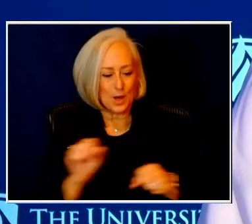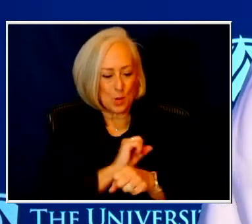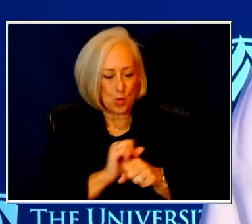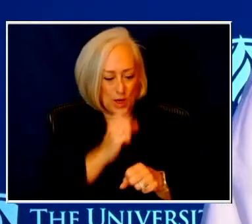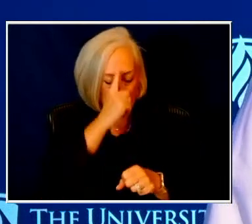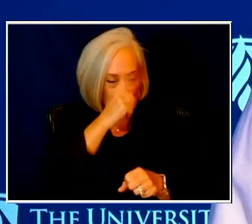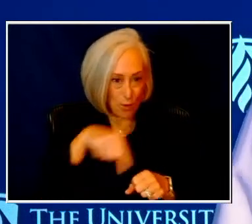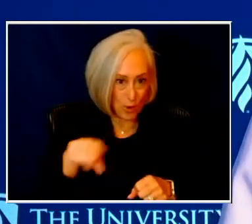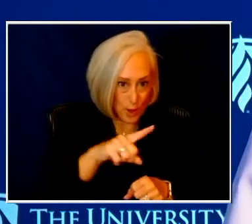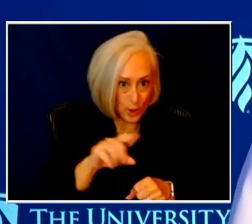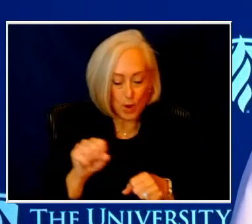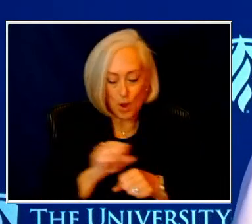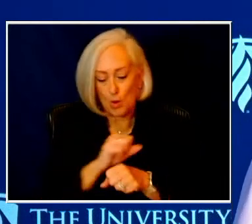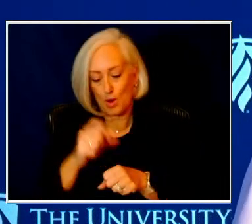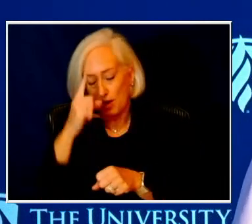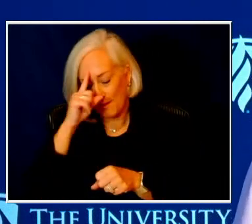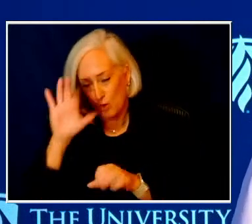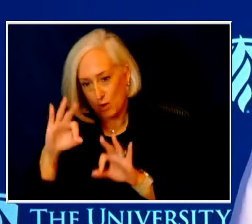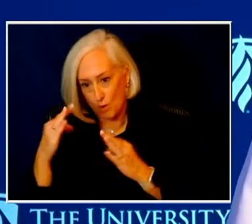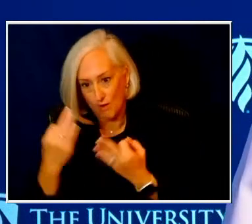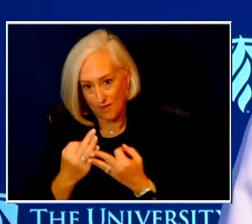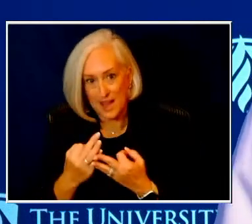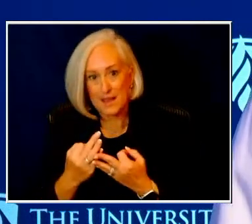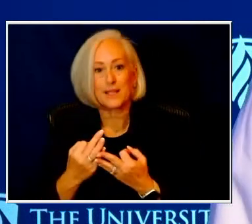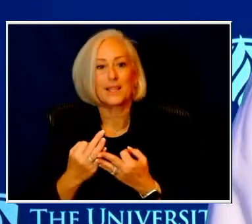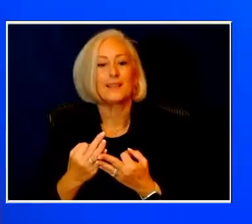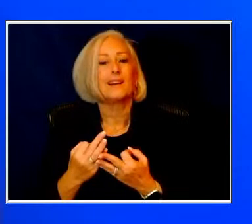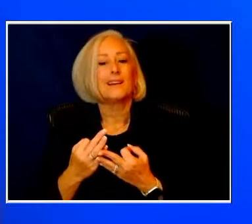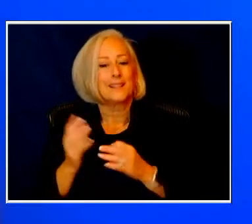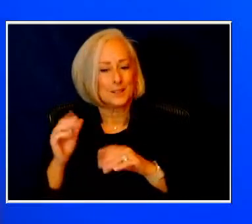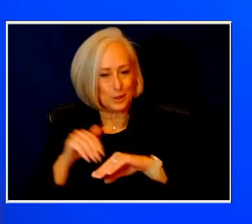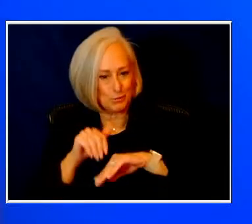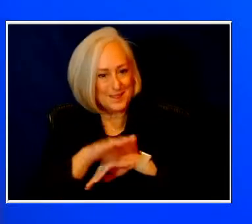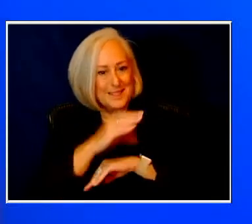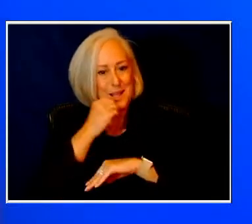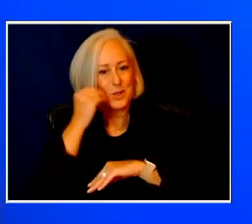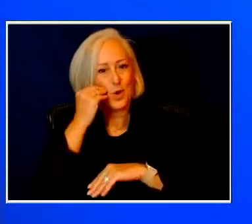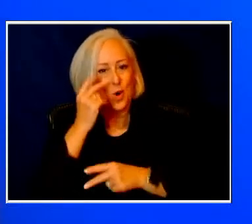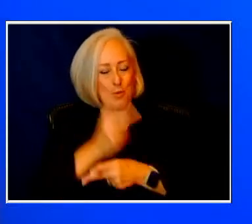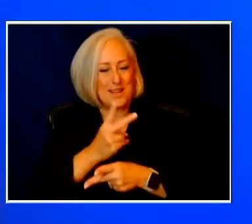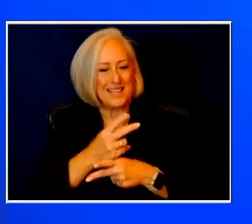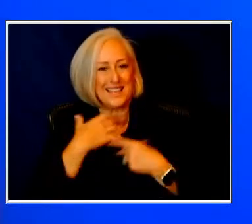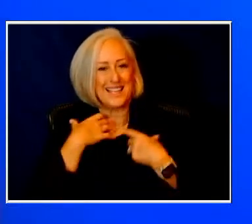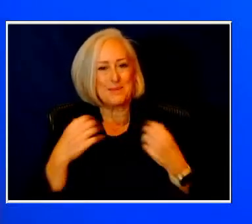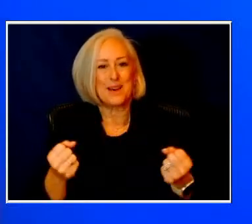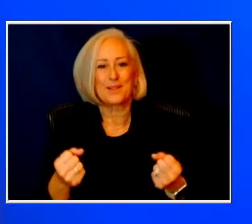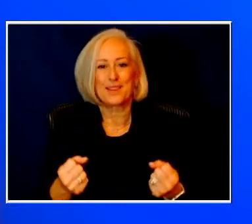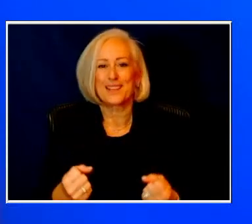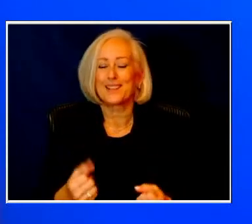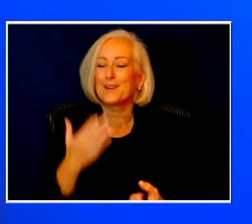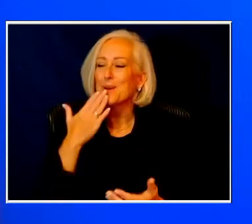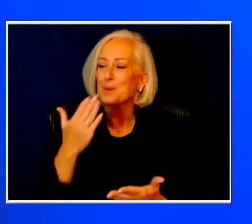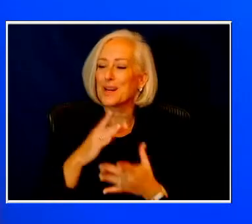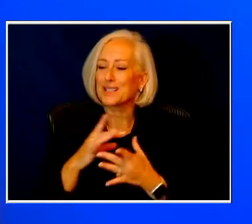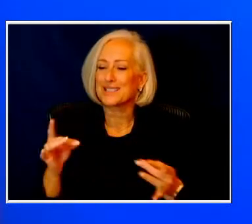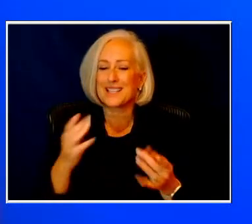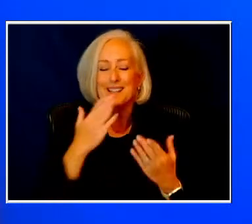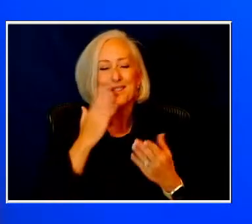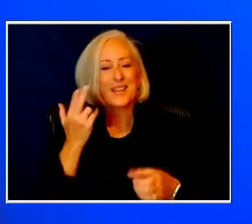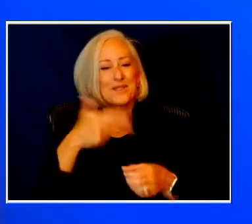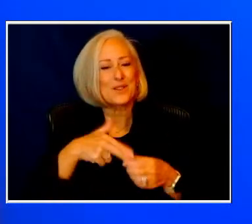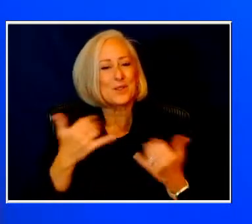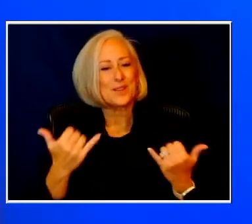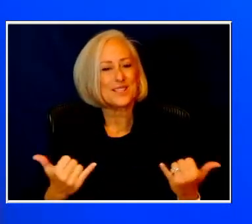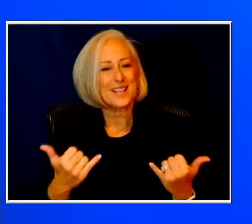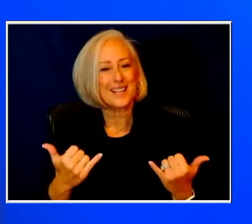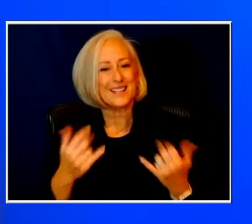really just to get you home and keep you well and healthy. Well said. Doc Hawk, thanks so much. And thank you for being with us today. You can catch our updates anytime by logging